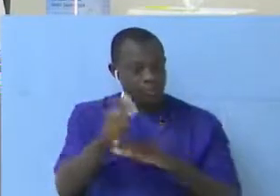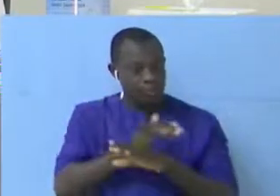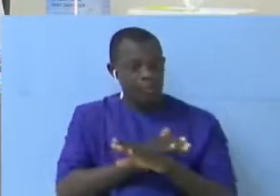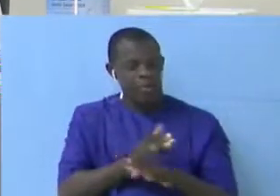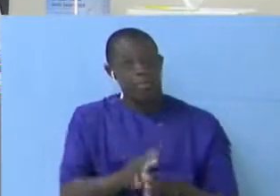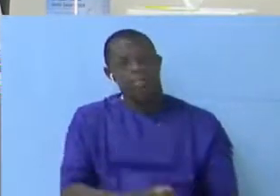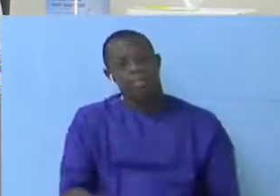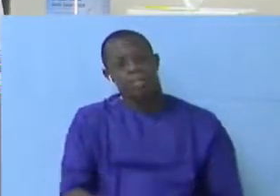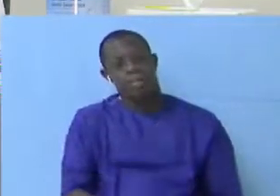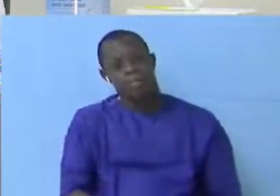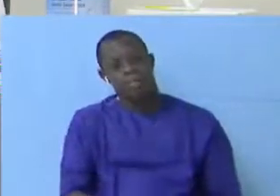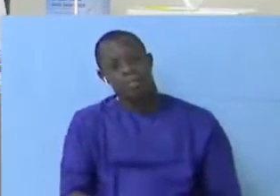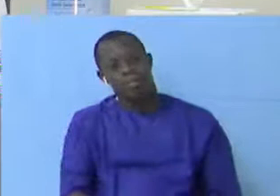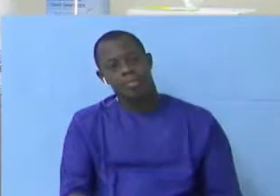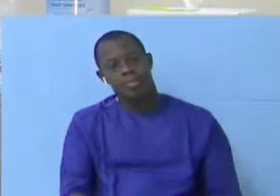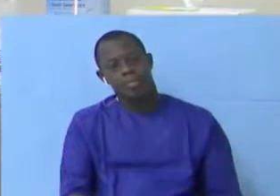kam.